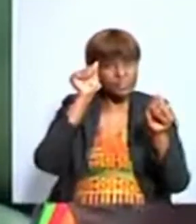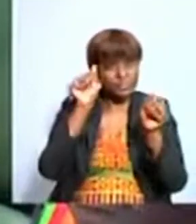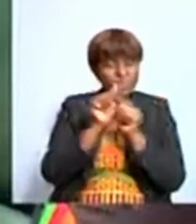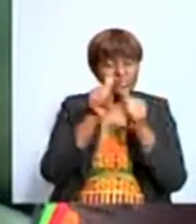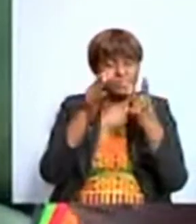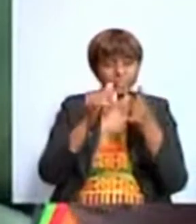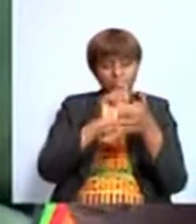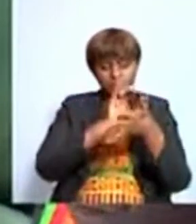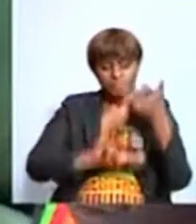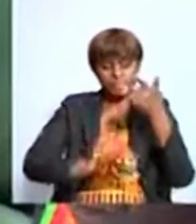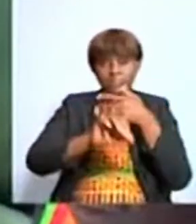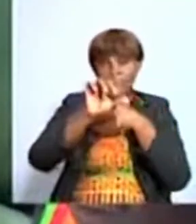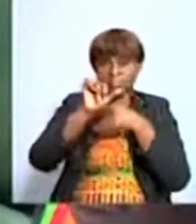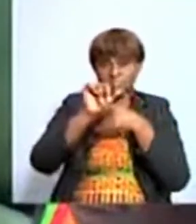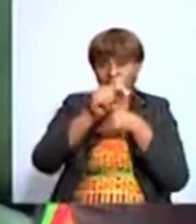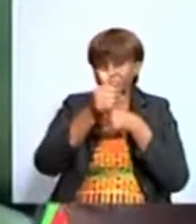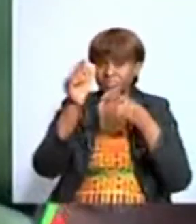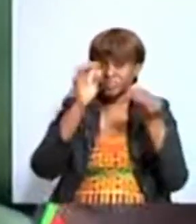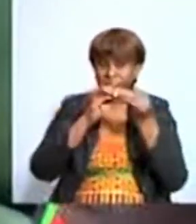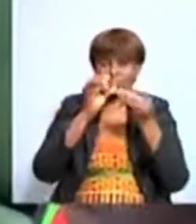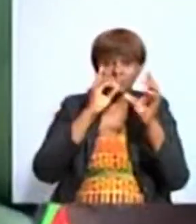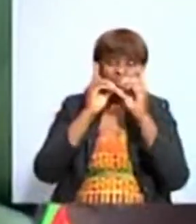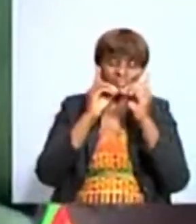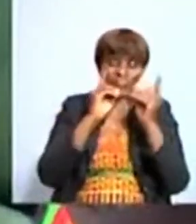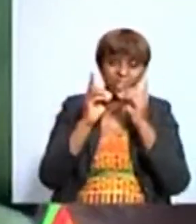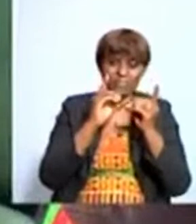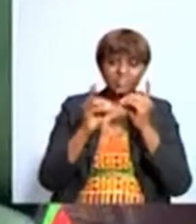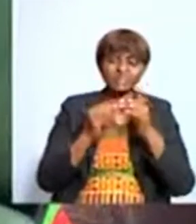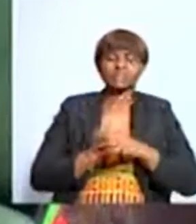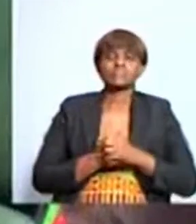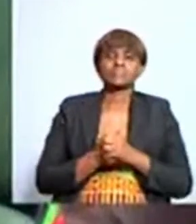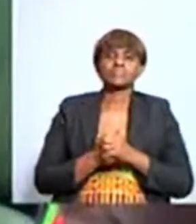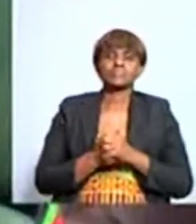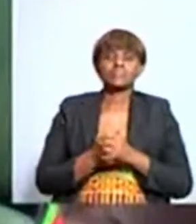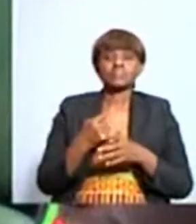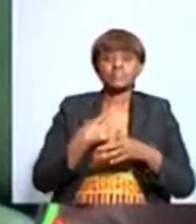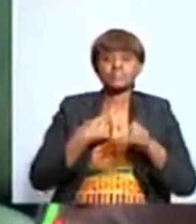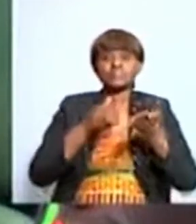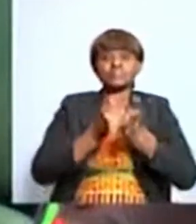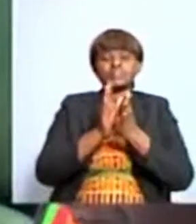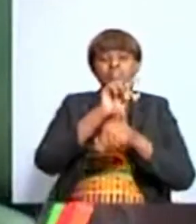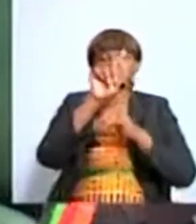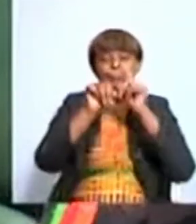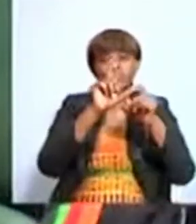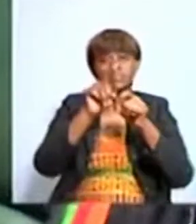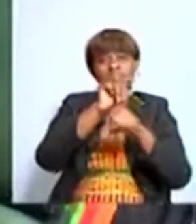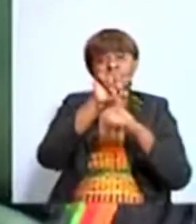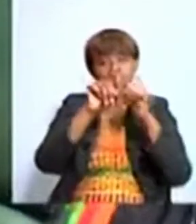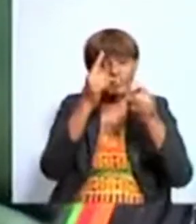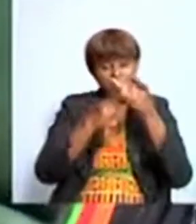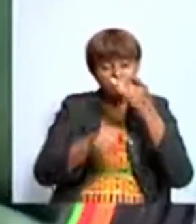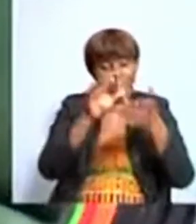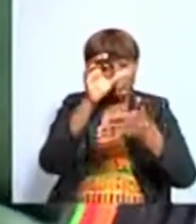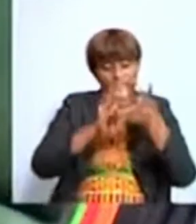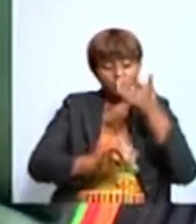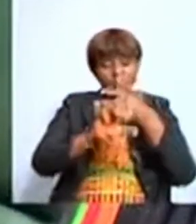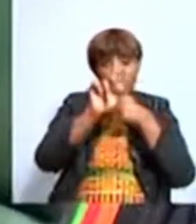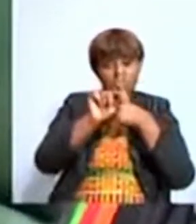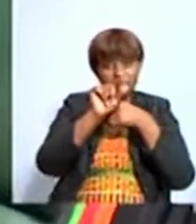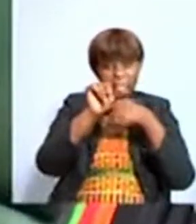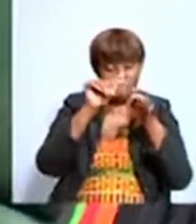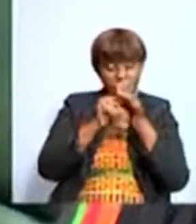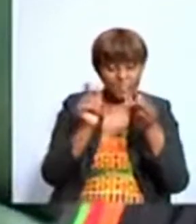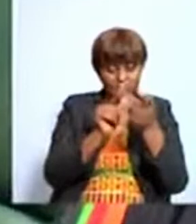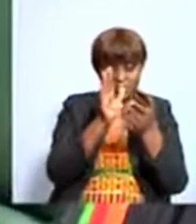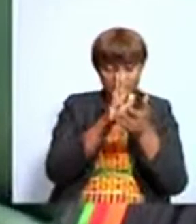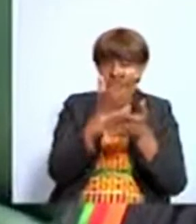Clause 20 as amended. Any further debate? I put the question. The question is that Clause 20 as amended stands part